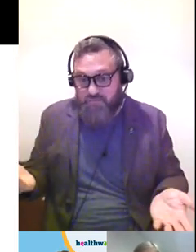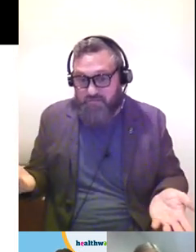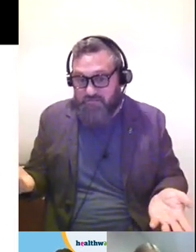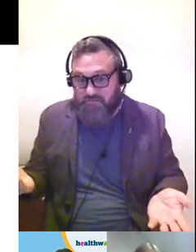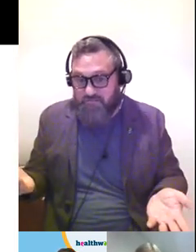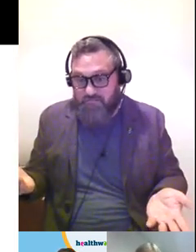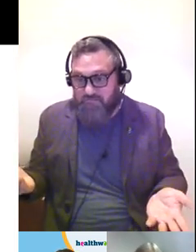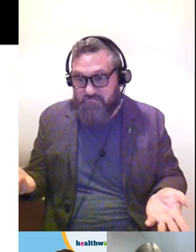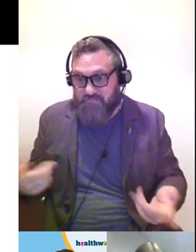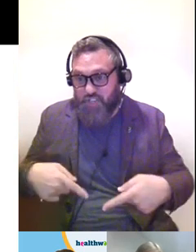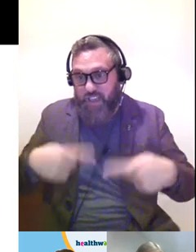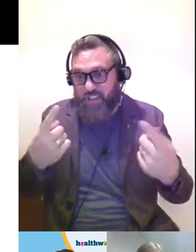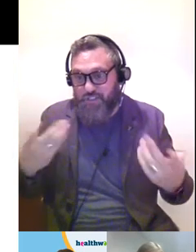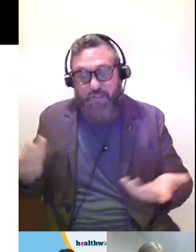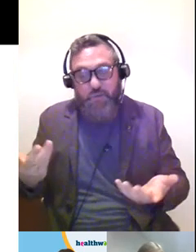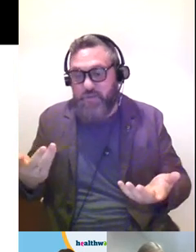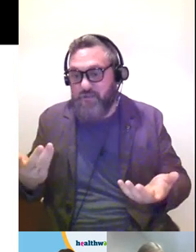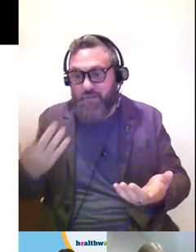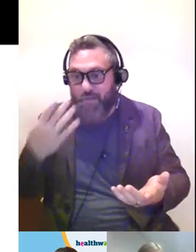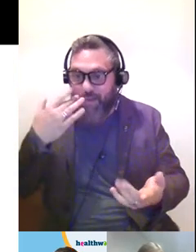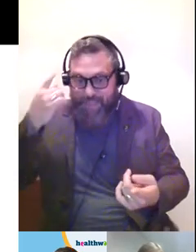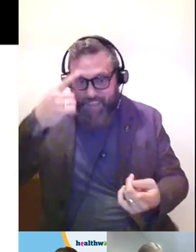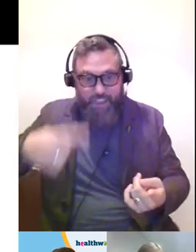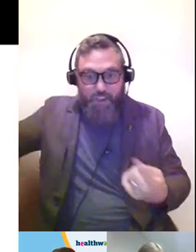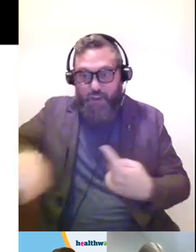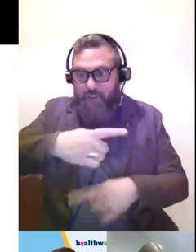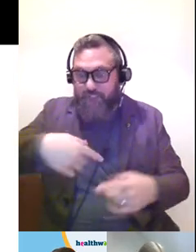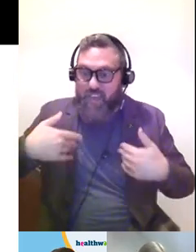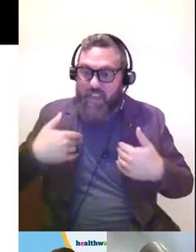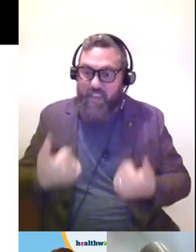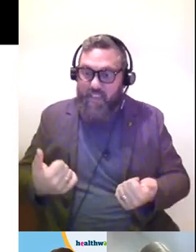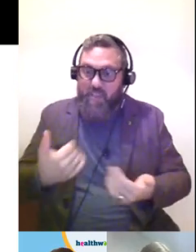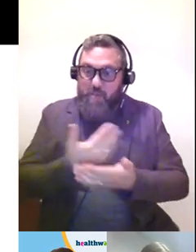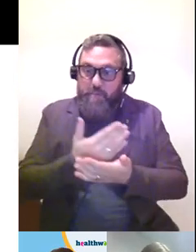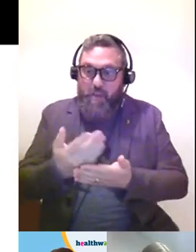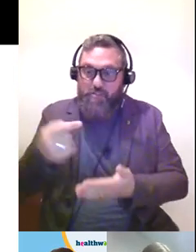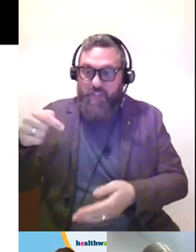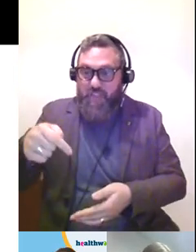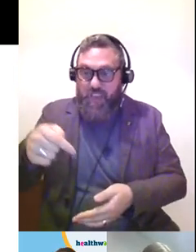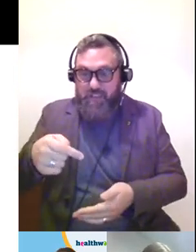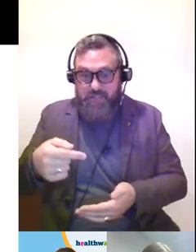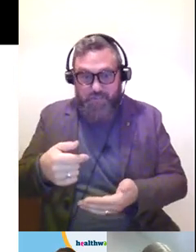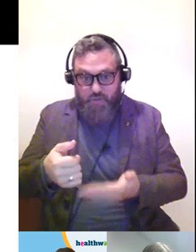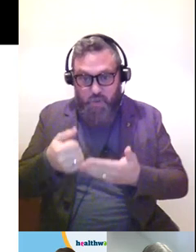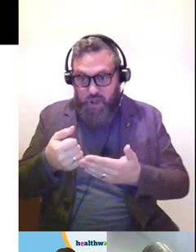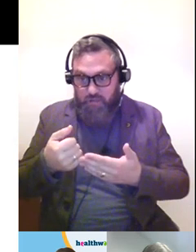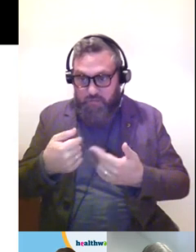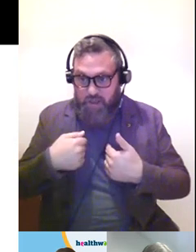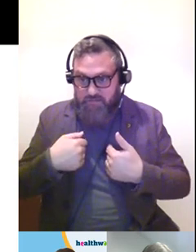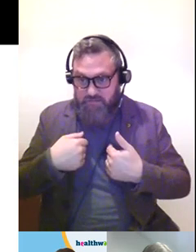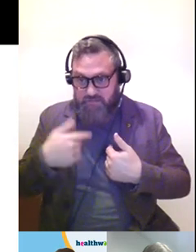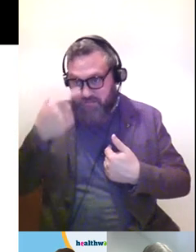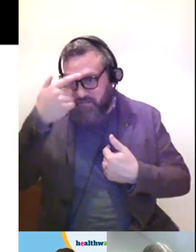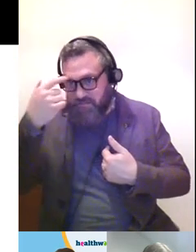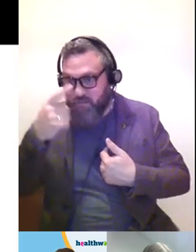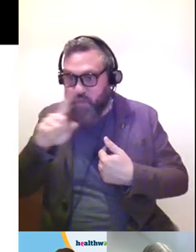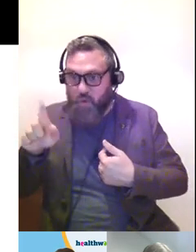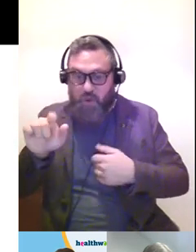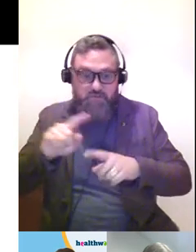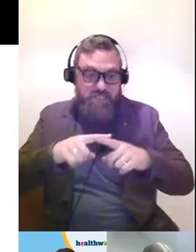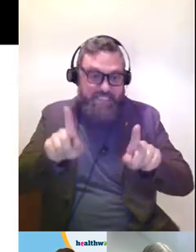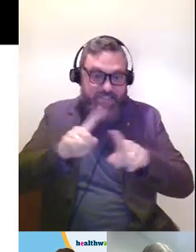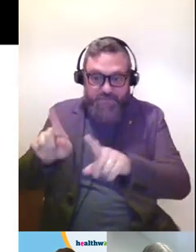needs of our population. Part of what this exercise is for is to help us understand more about what different